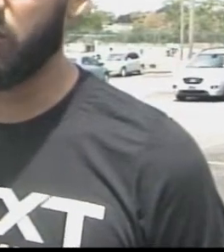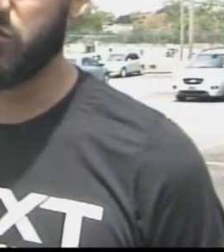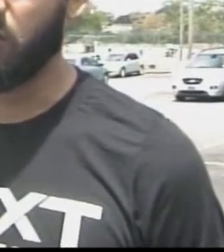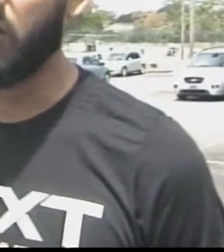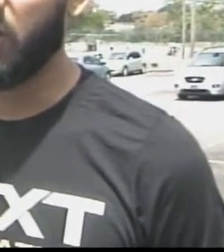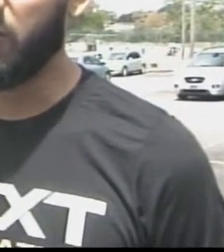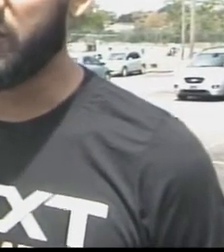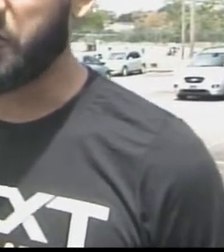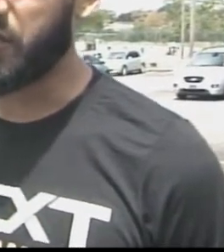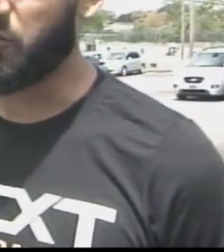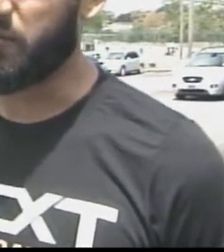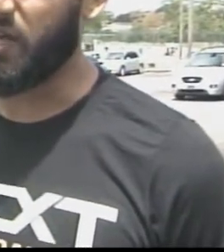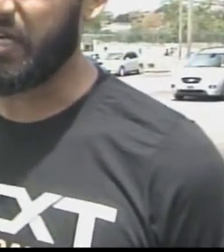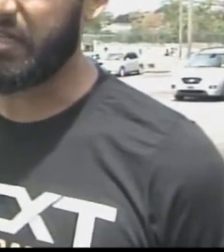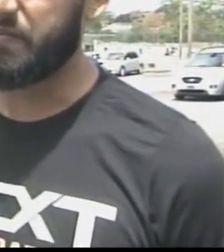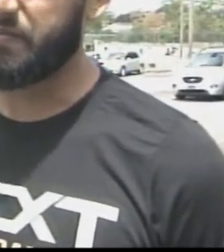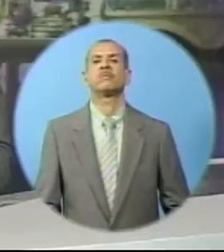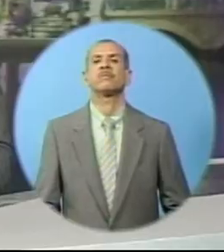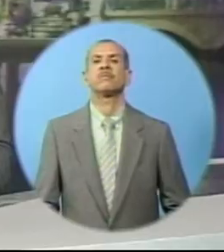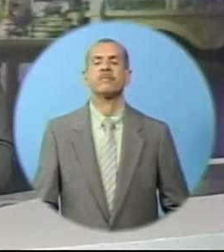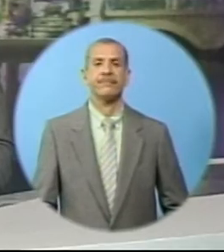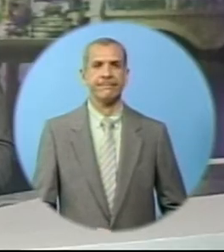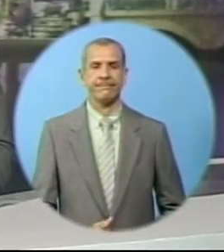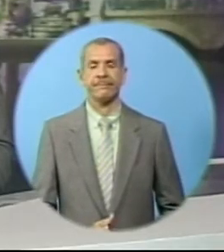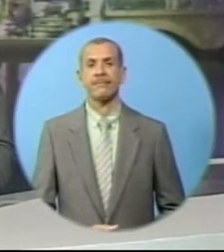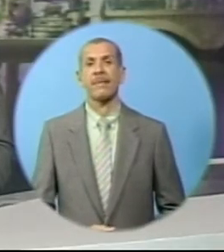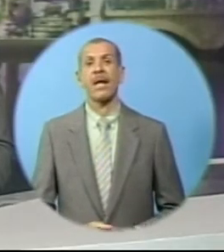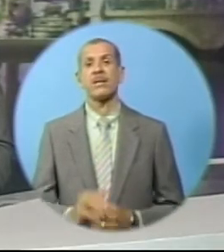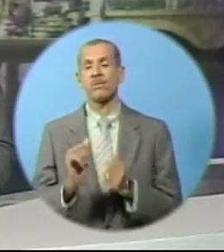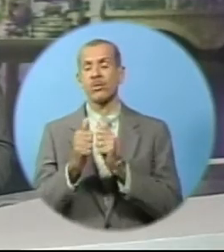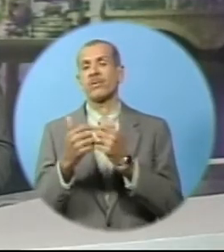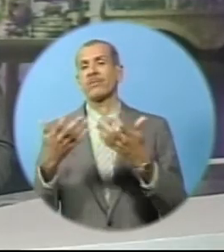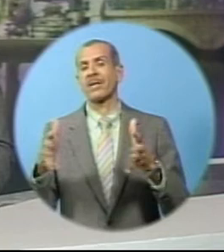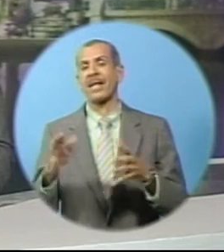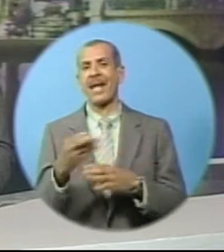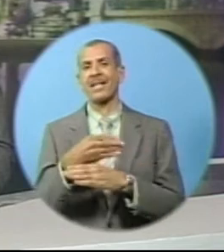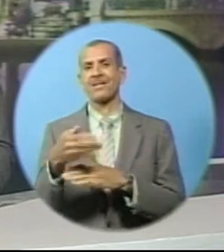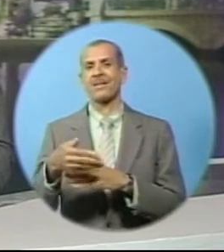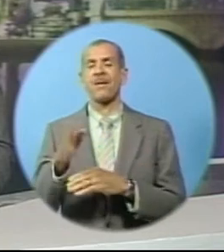older ones, so we should be pretty equipped to handle it. That's sports. Lisa will be